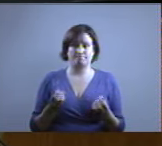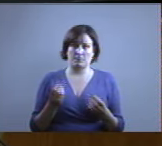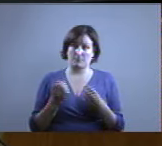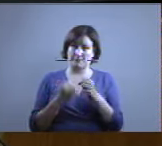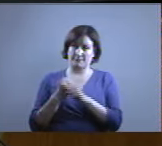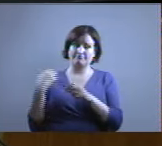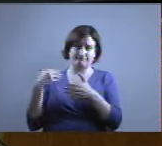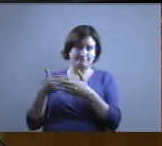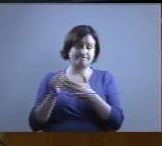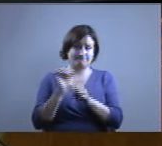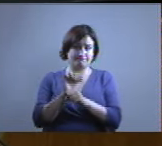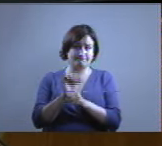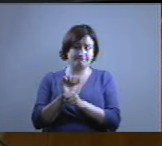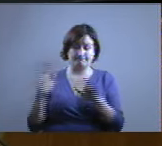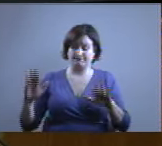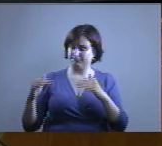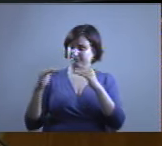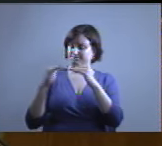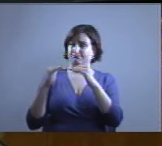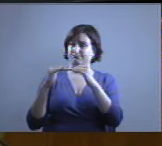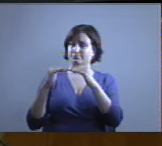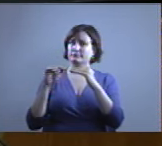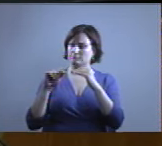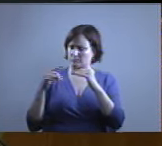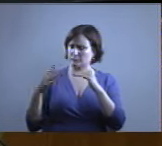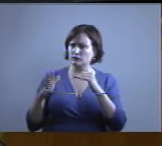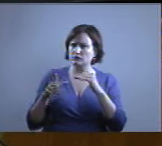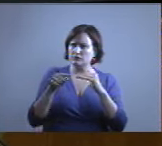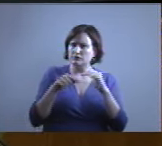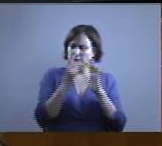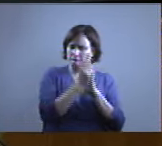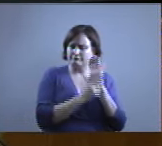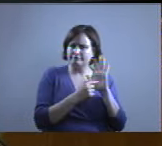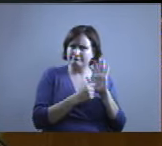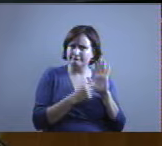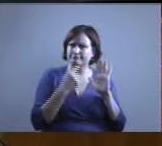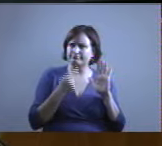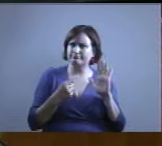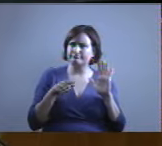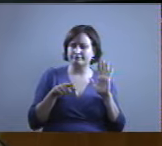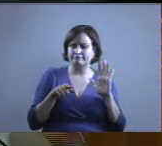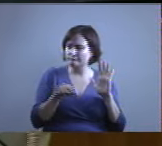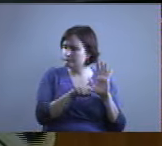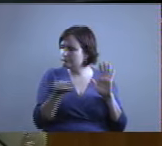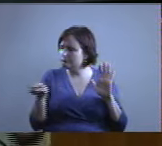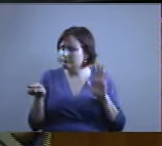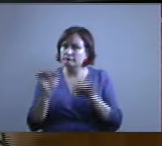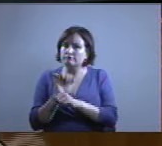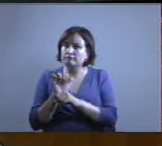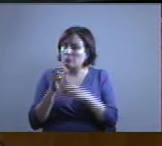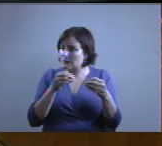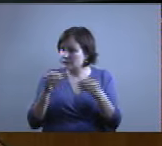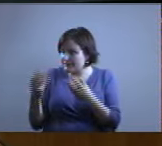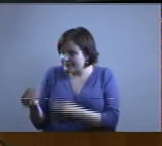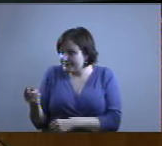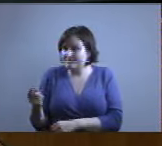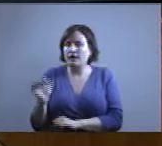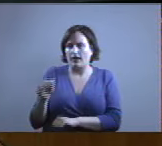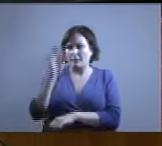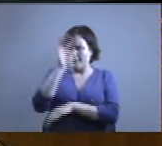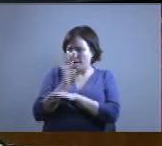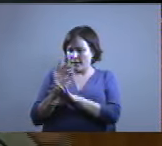equity remains a mere enabling legislation with designated employers enjoying their full latitude to set their own